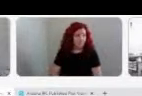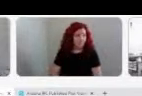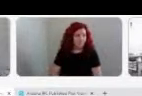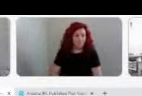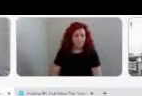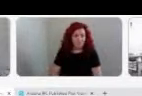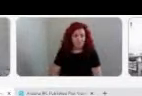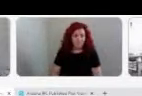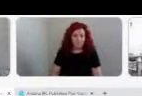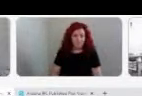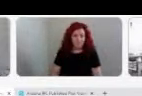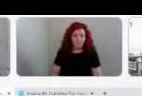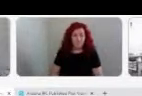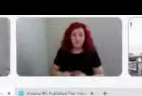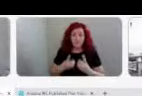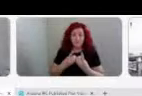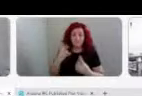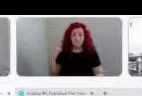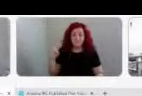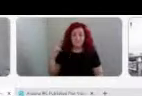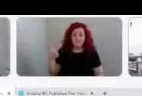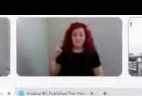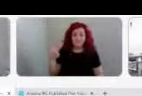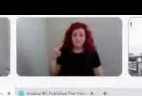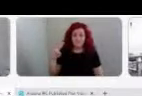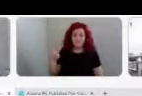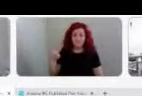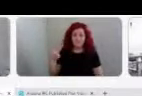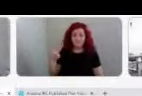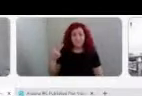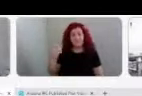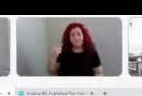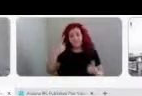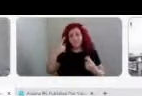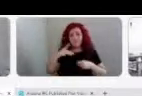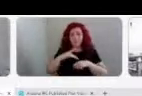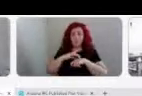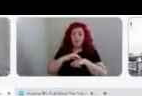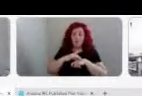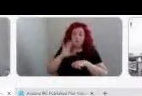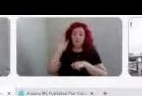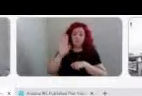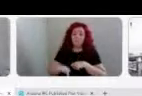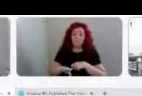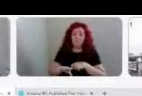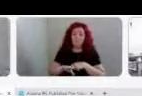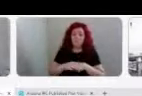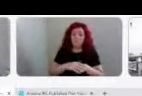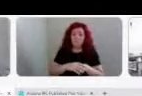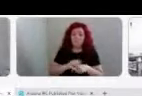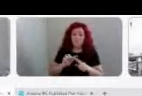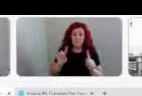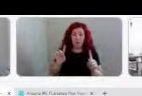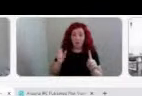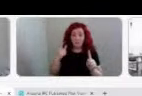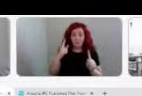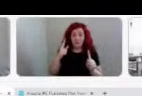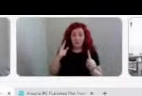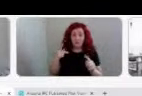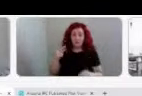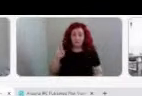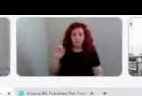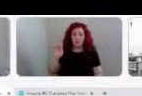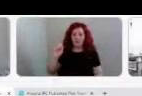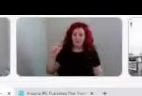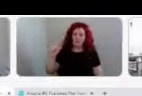now district 17 is uh theoretically geographically contiguous but as a practical matter